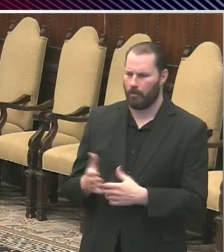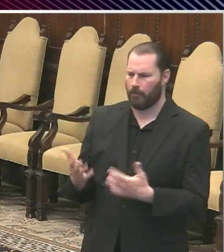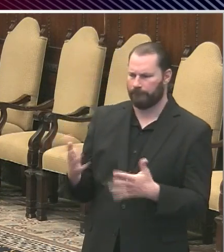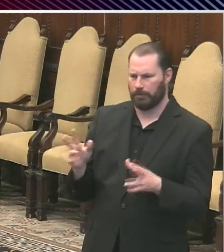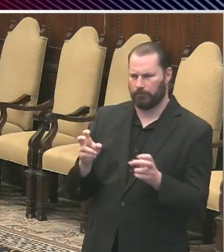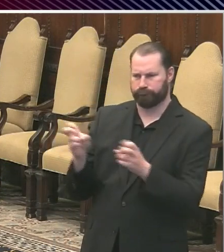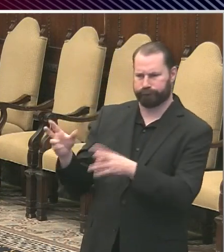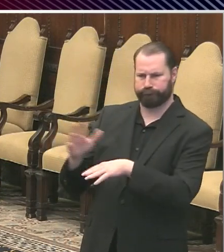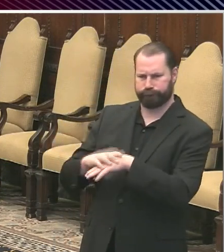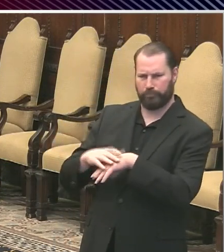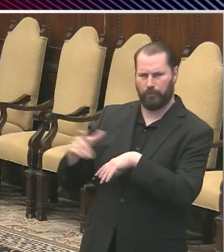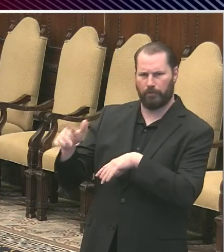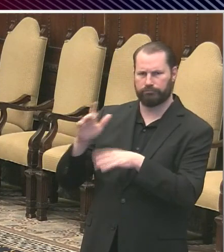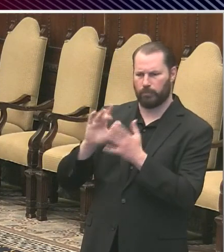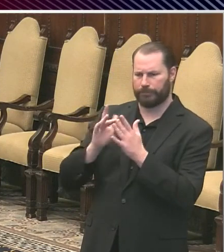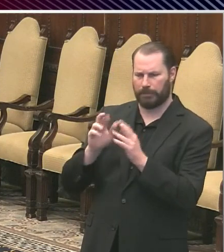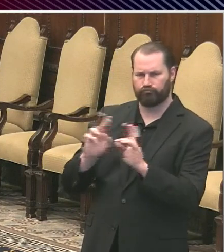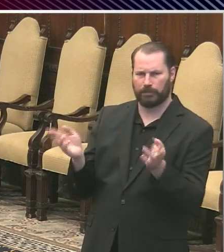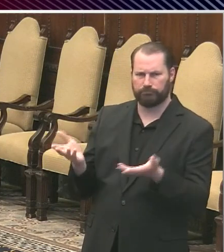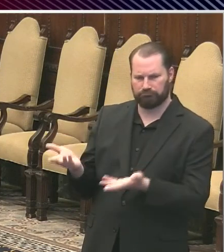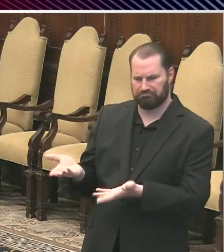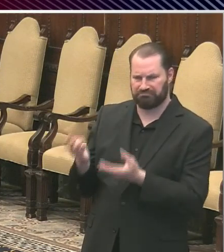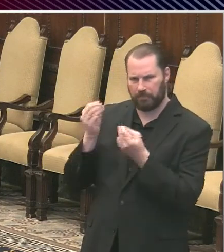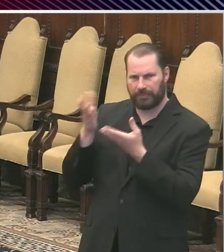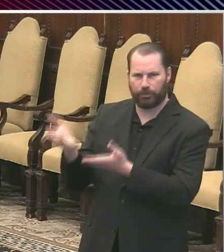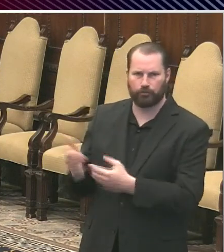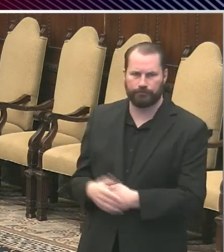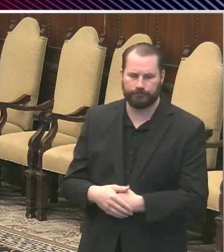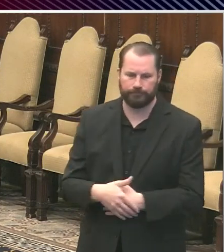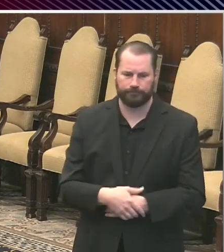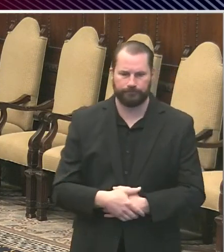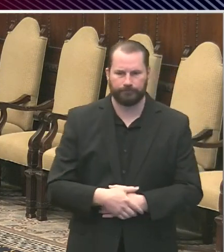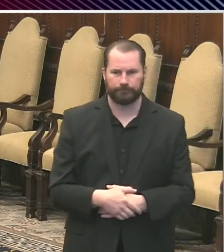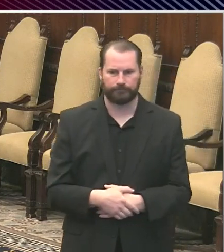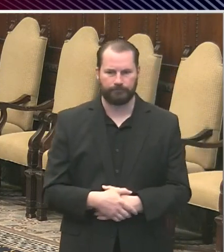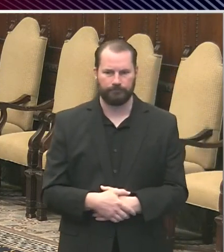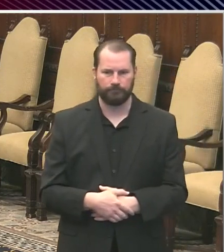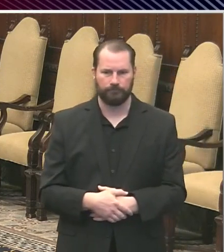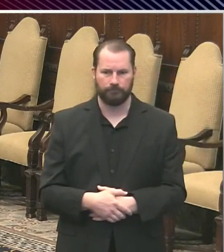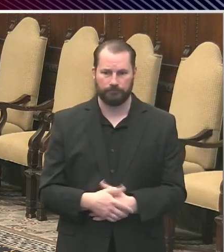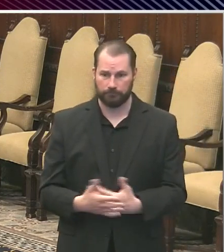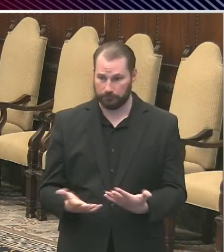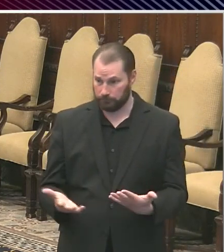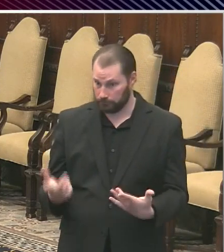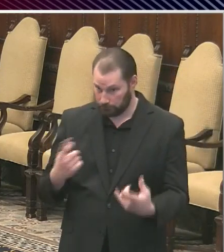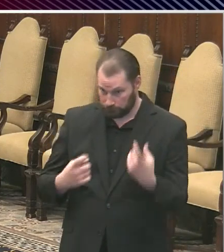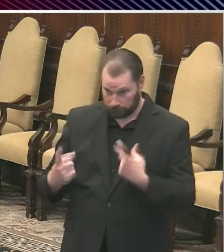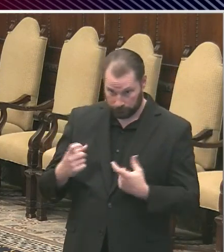you. Okay. Thank you, Denise. Seeing no further questions, we will